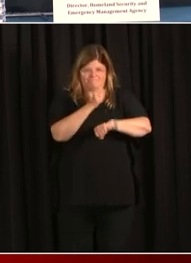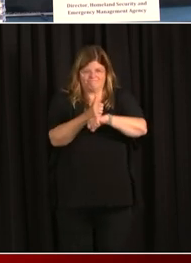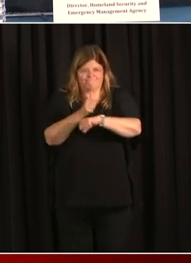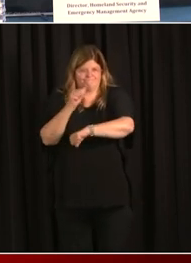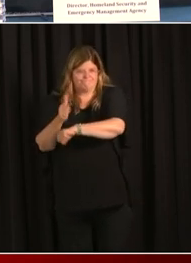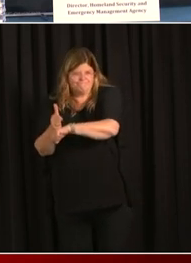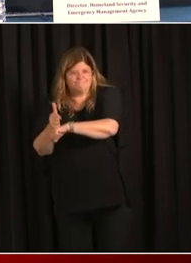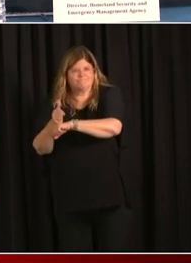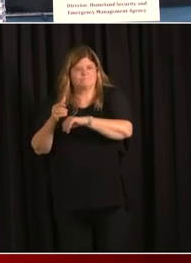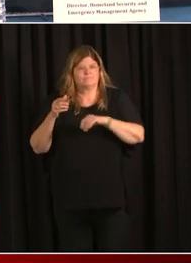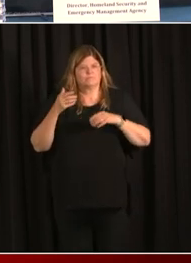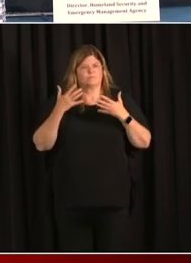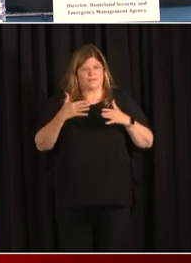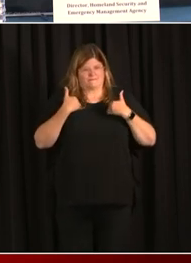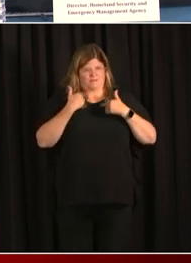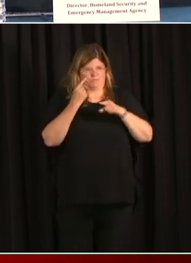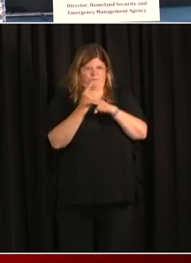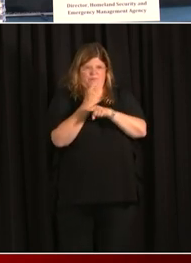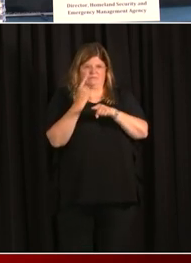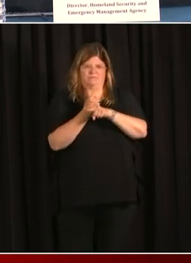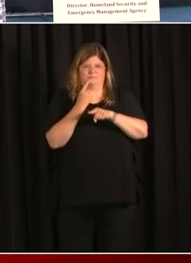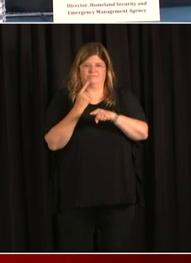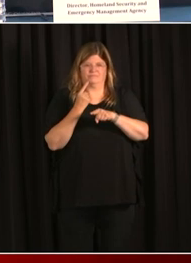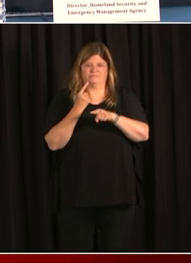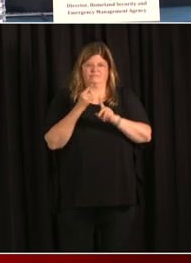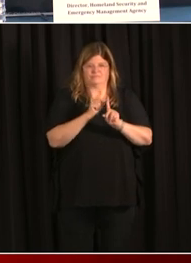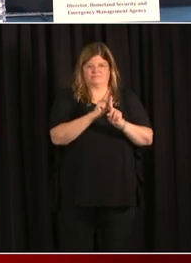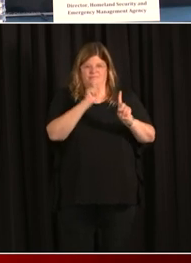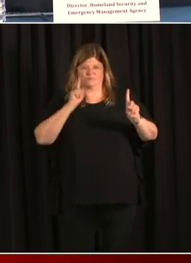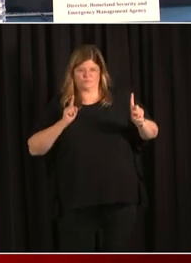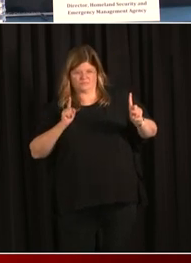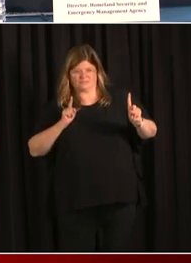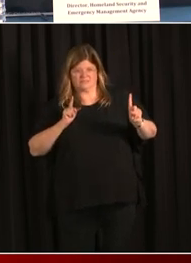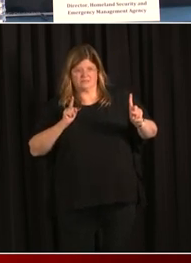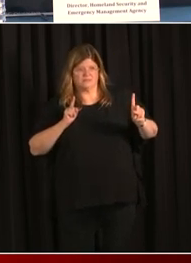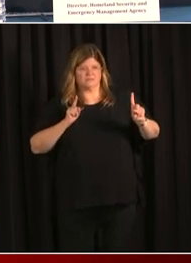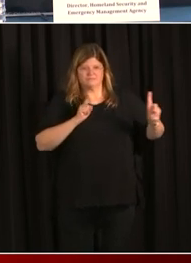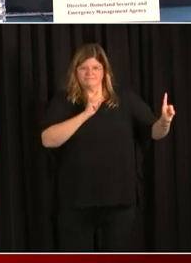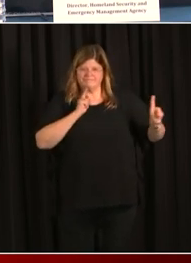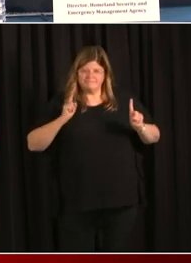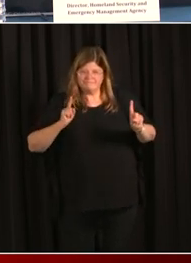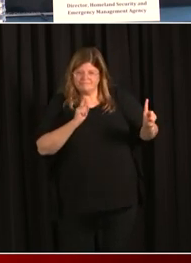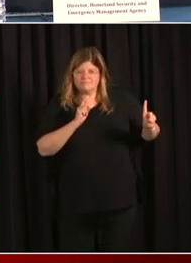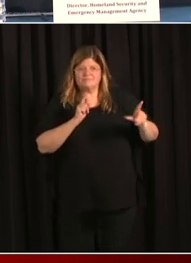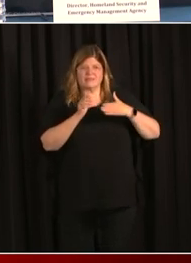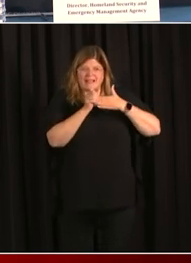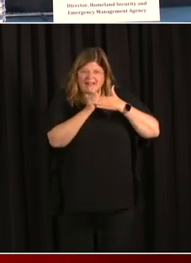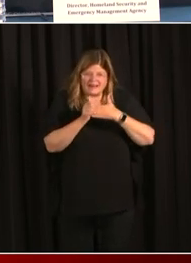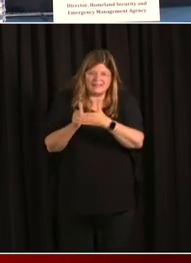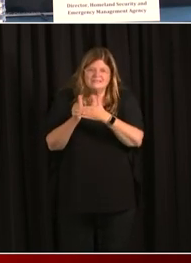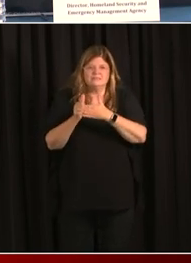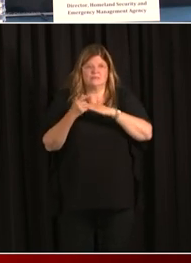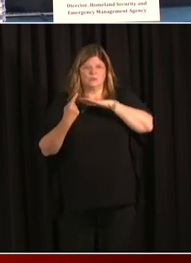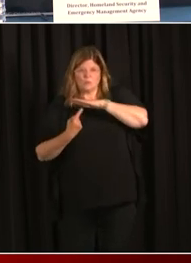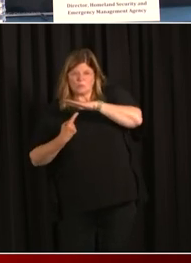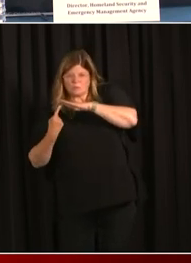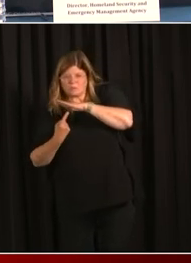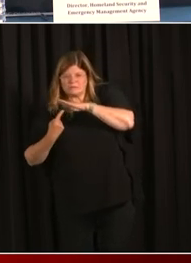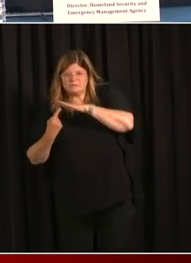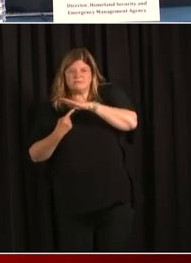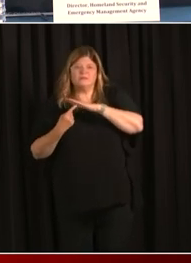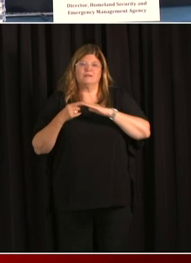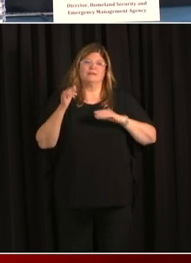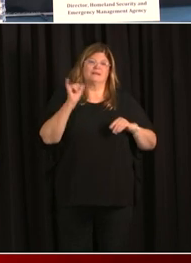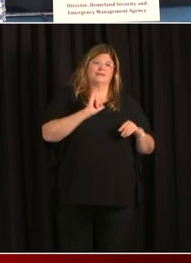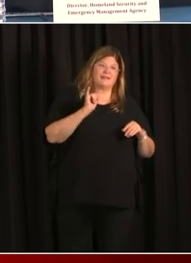we had proper social distancing and community guidelines out there. Isolation and quarantine. So looking at